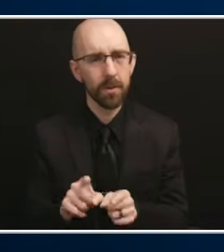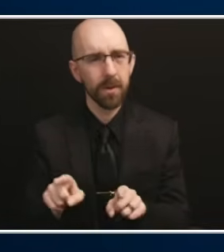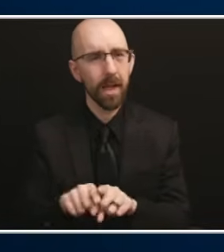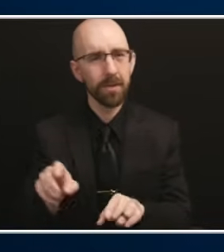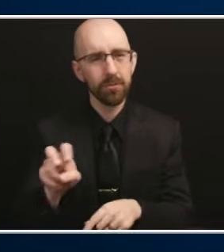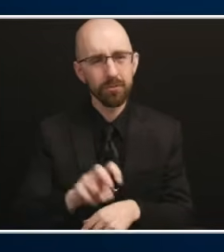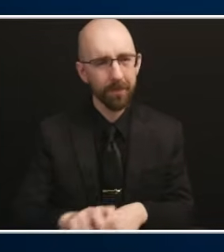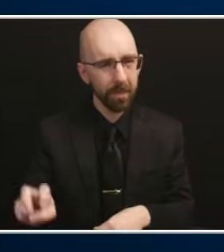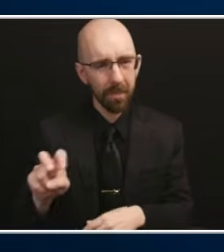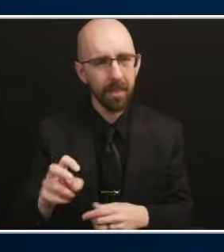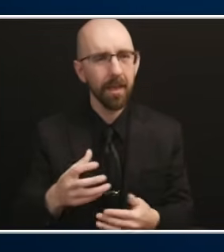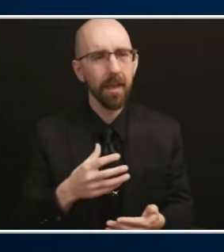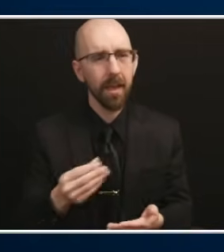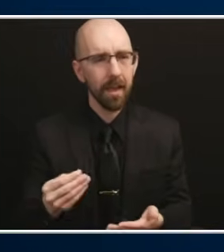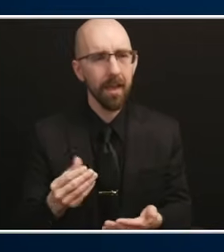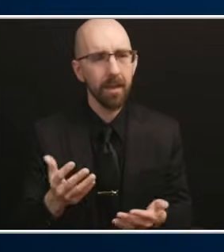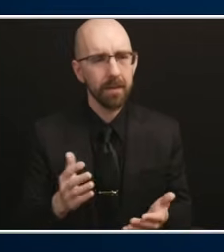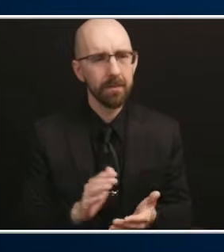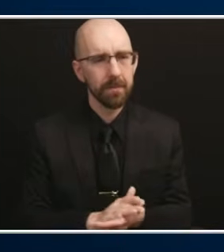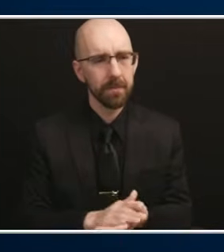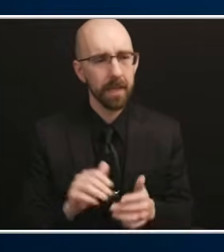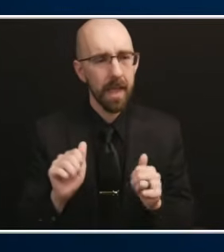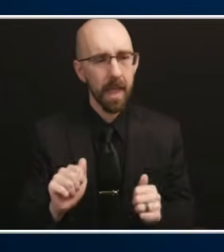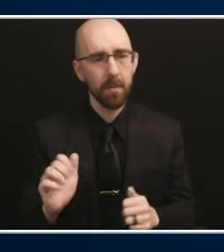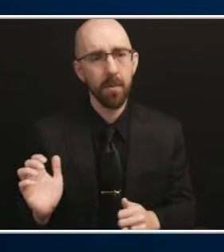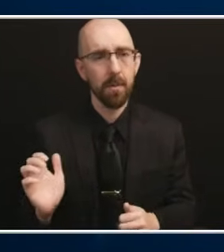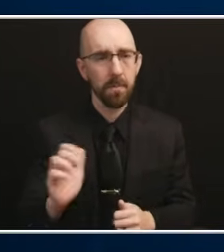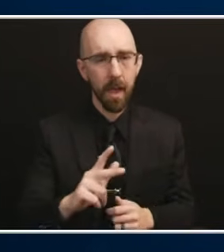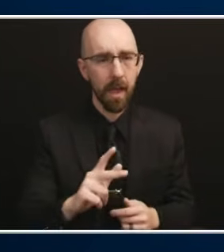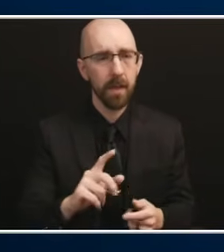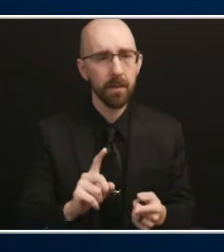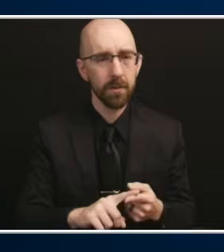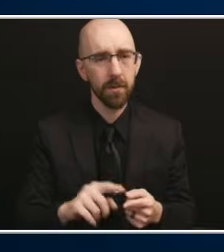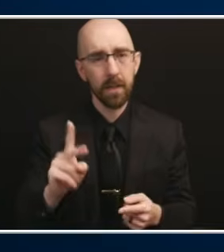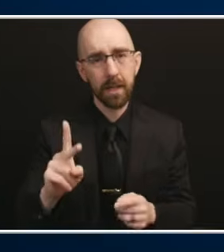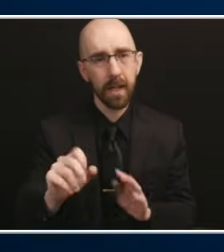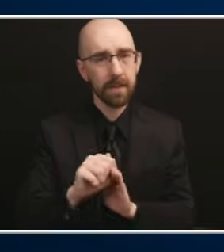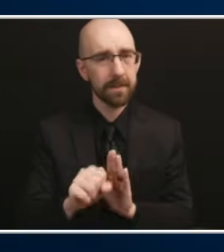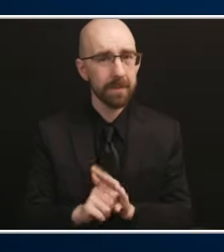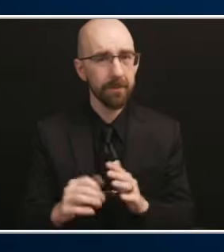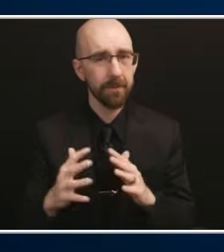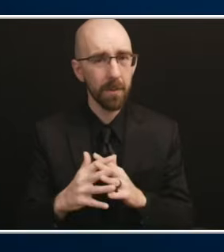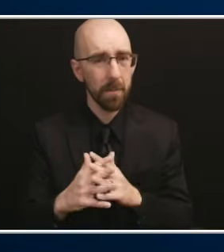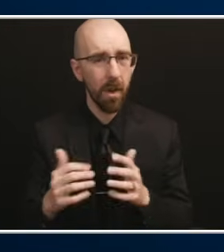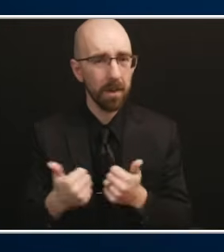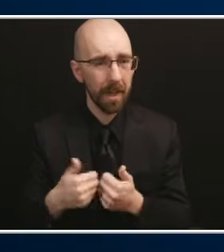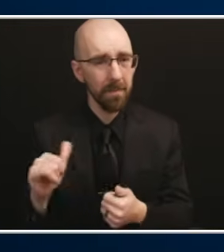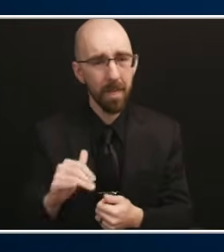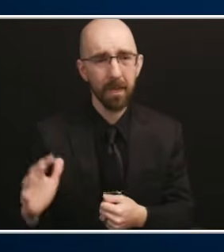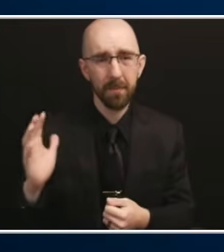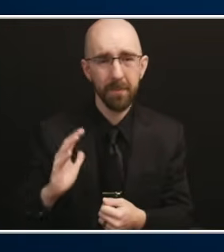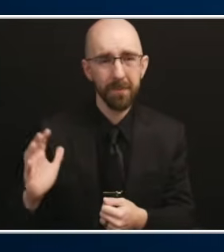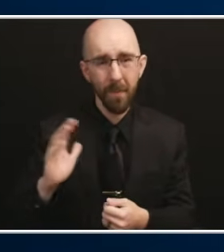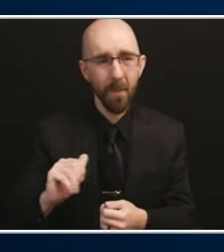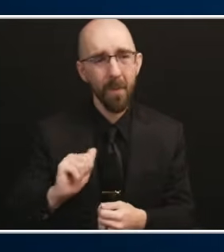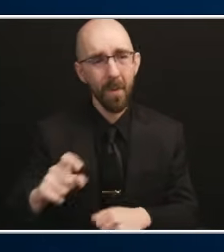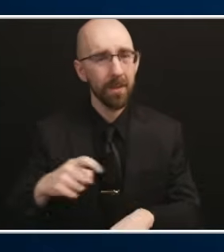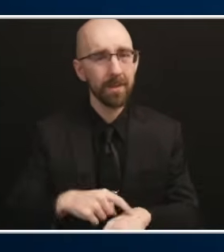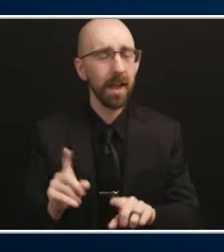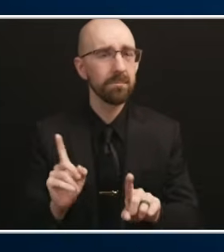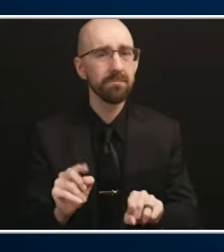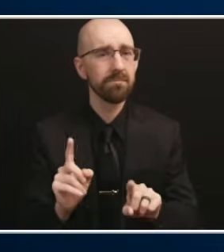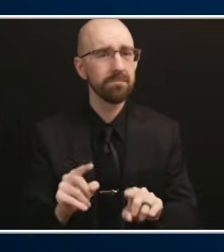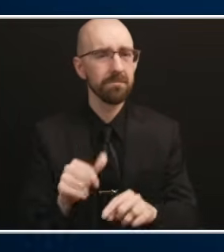and be able to go back to going to K-State football games like we used to do all the time, and just not have to